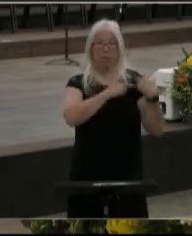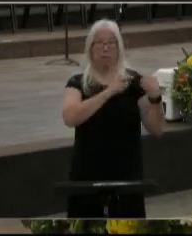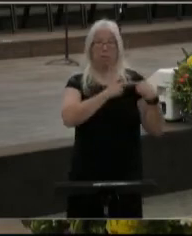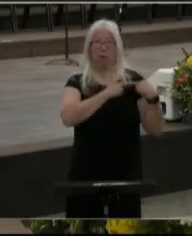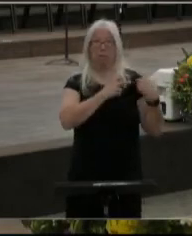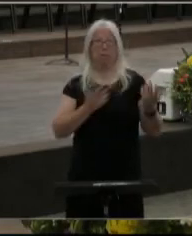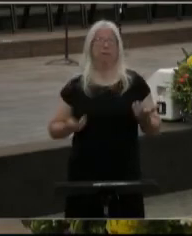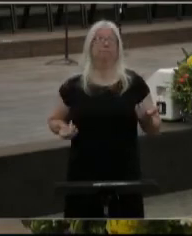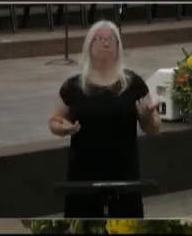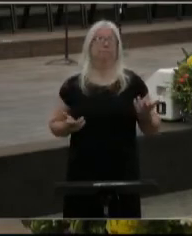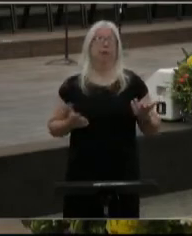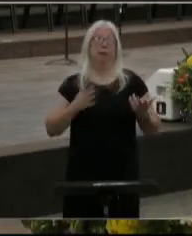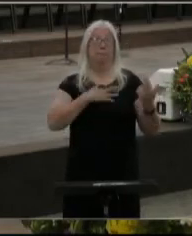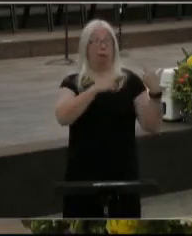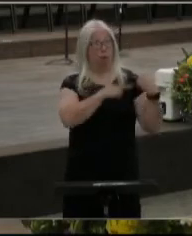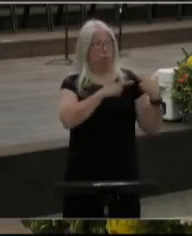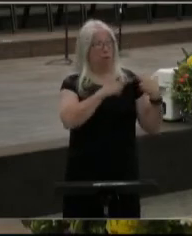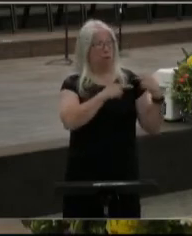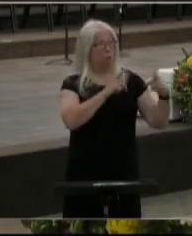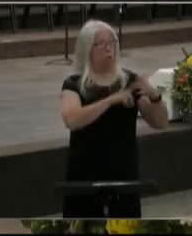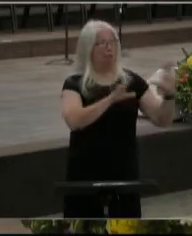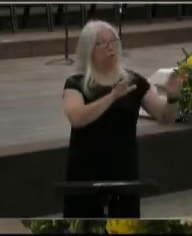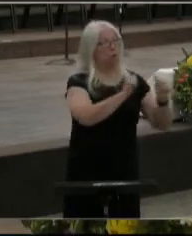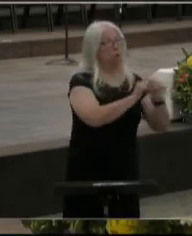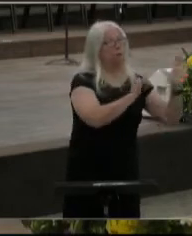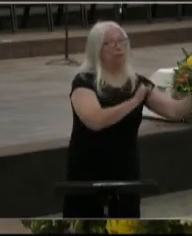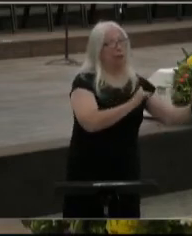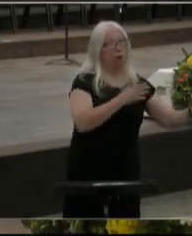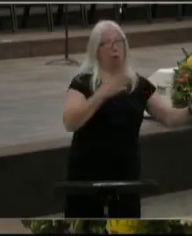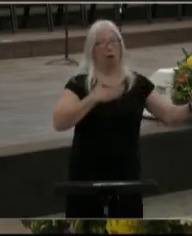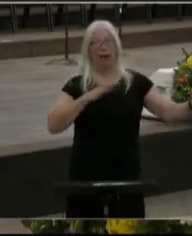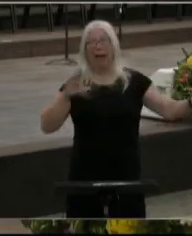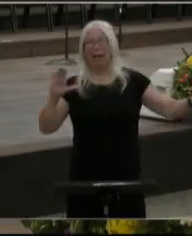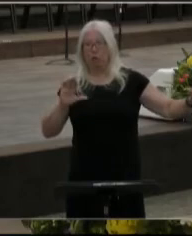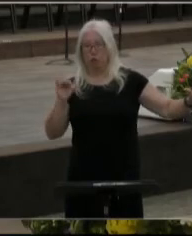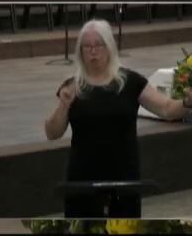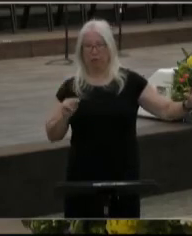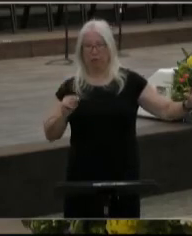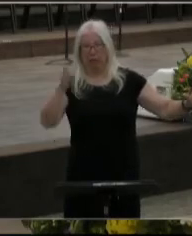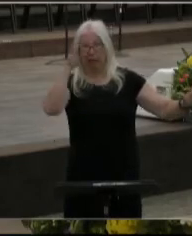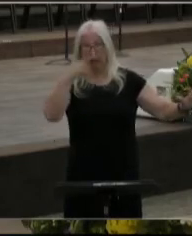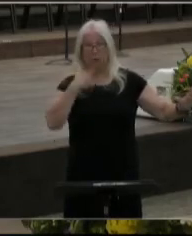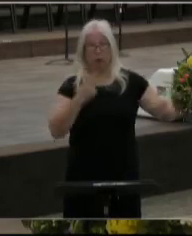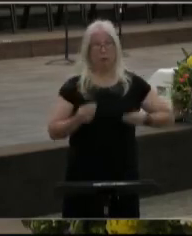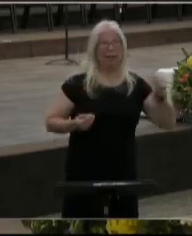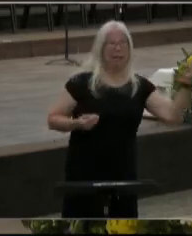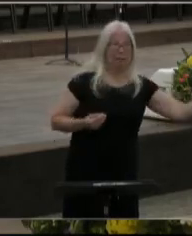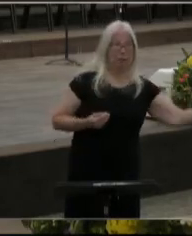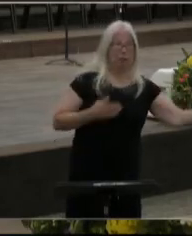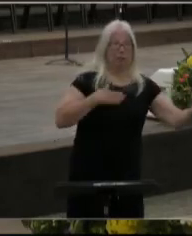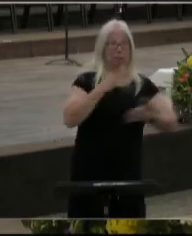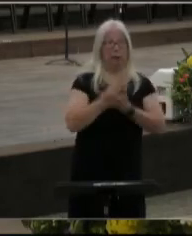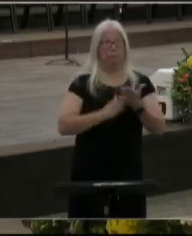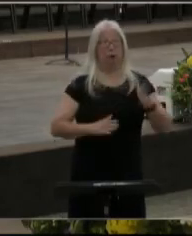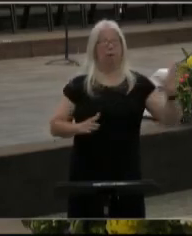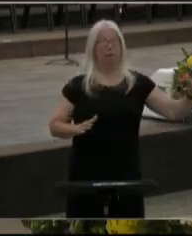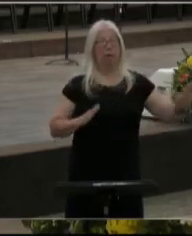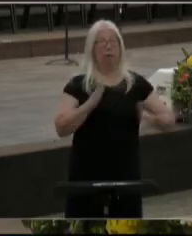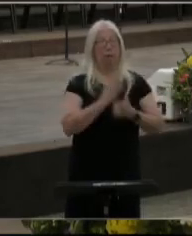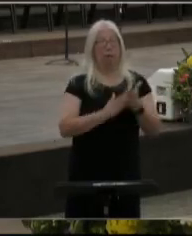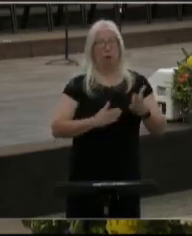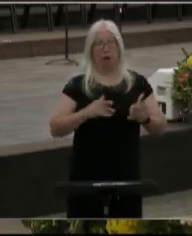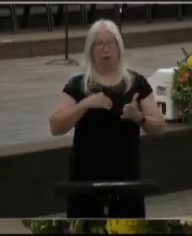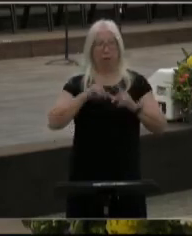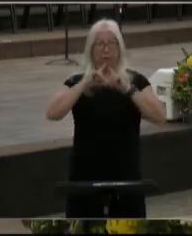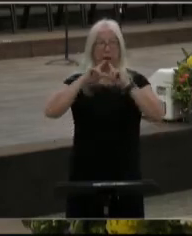responsibility. My responsibility is not what they do with it. My responsibility is what I do with it. And God told me to give it to them, and I've done my part. Now they better do theirs, because I'm not